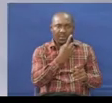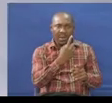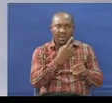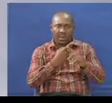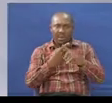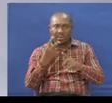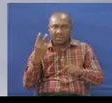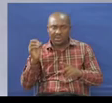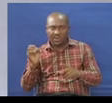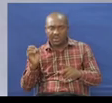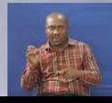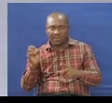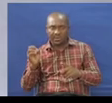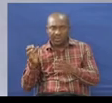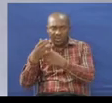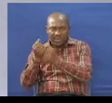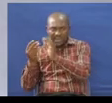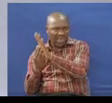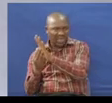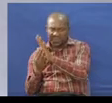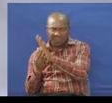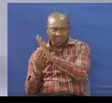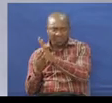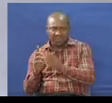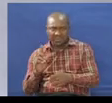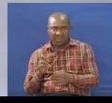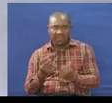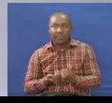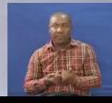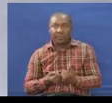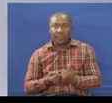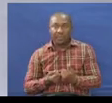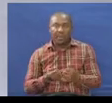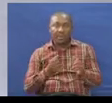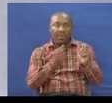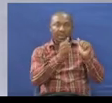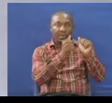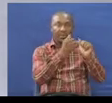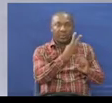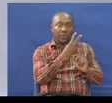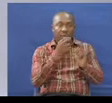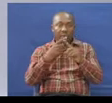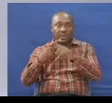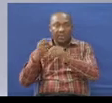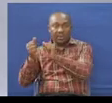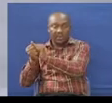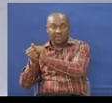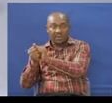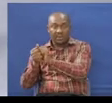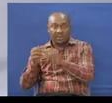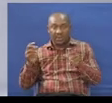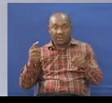20? If you multiply them, they give you 20. But if you add 1 and 20, will you get 9? You won't get 9. 2 and 10,